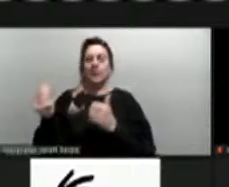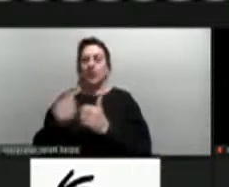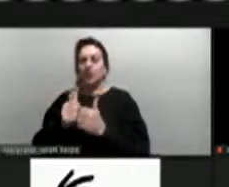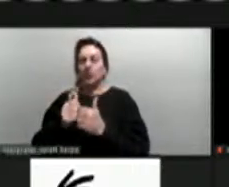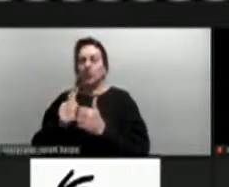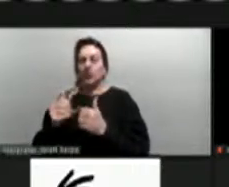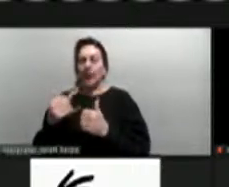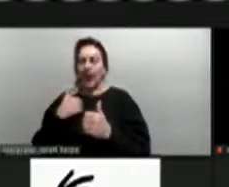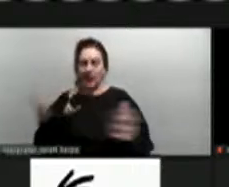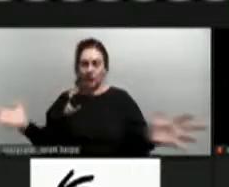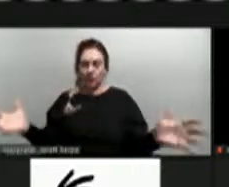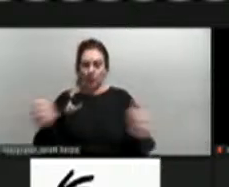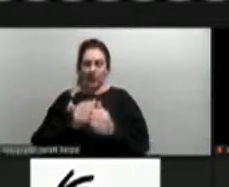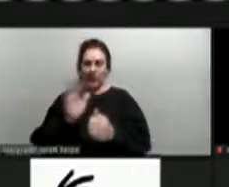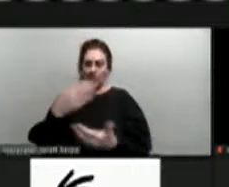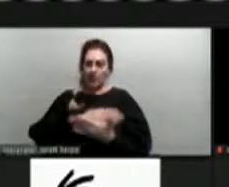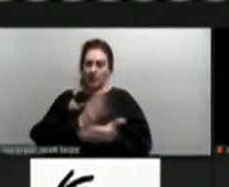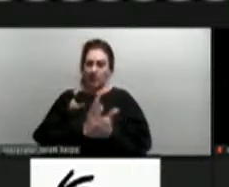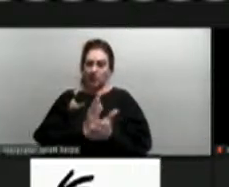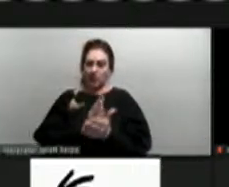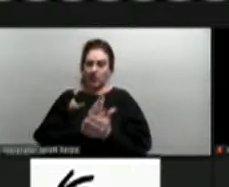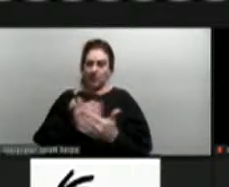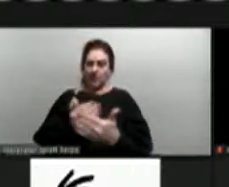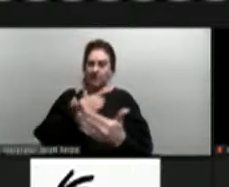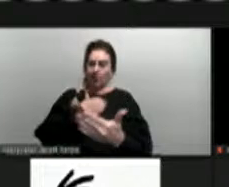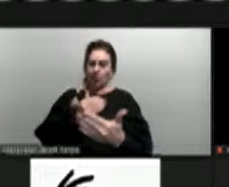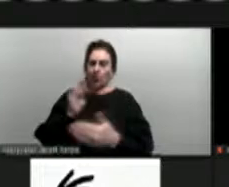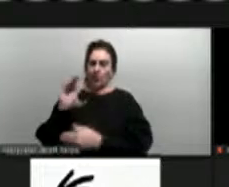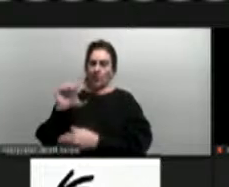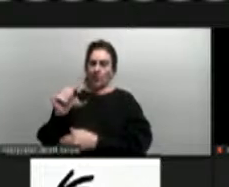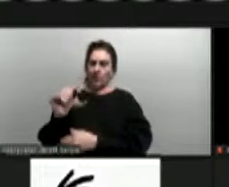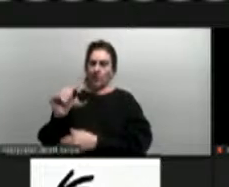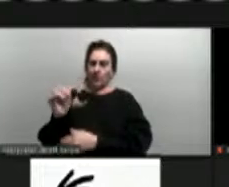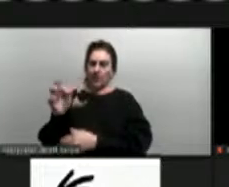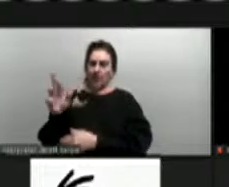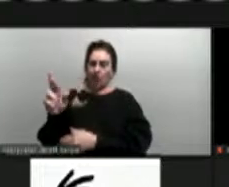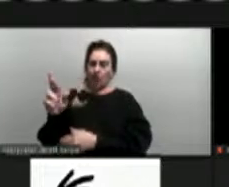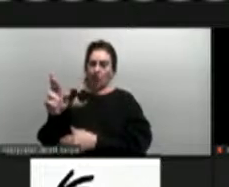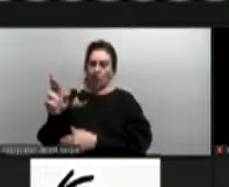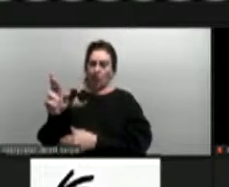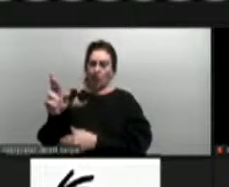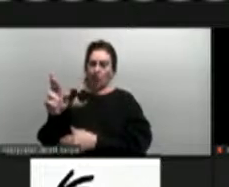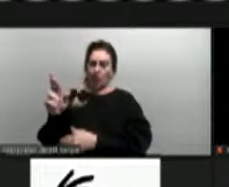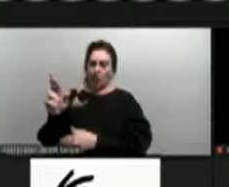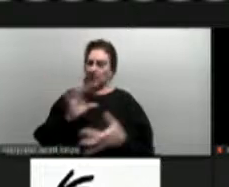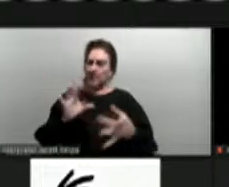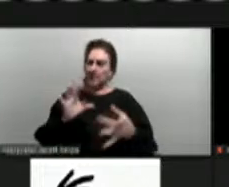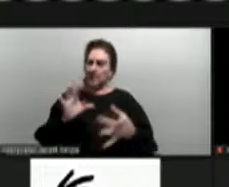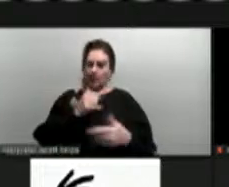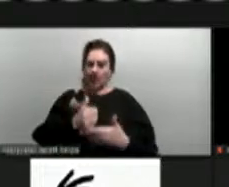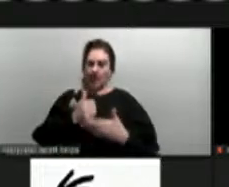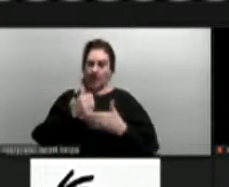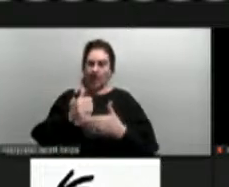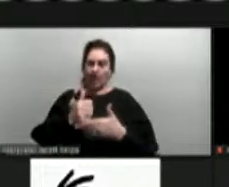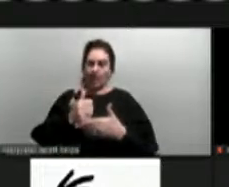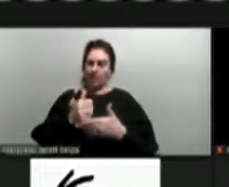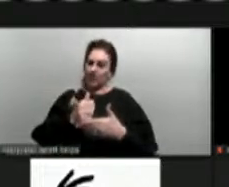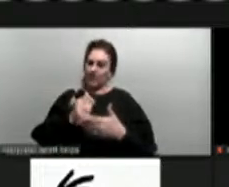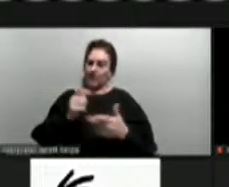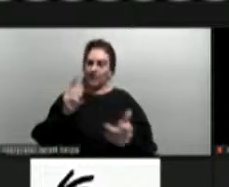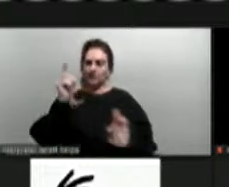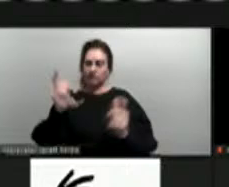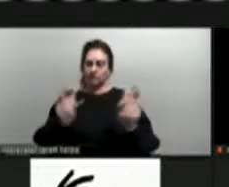own budget before the mayor's budget. It was mentioned that a committee of community leaders is being formed to help shape the budget through action